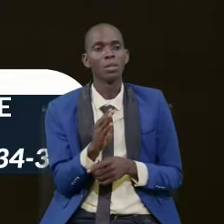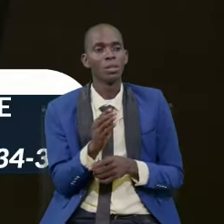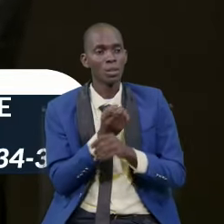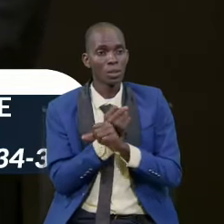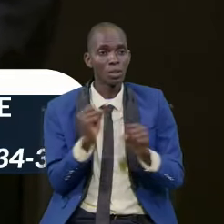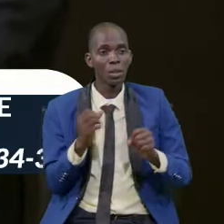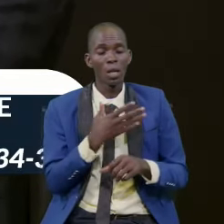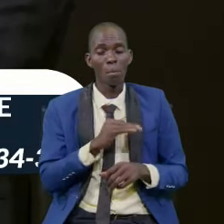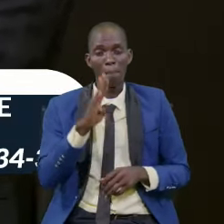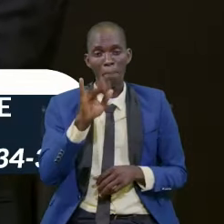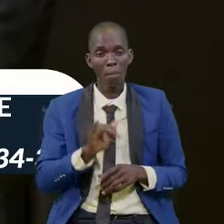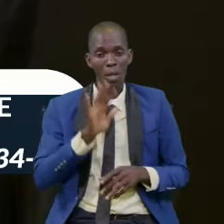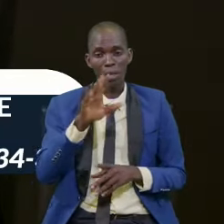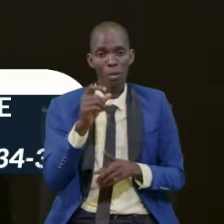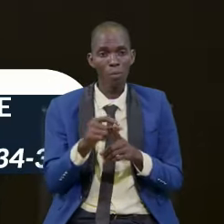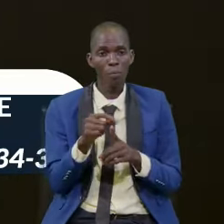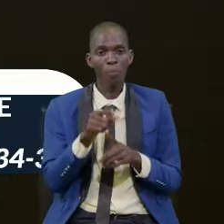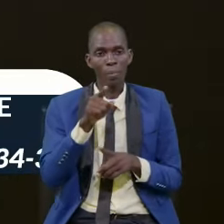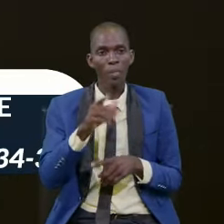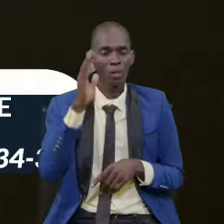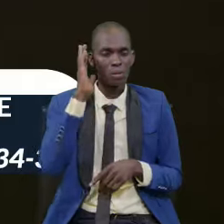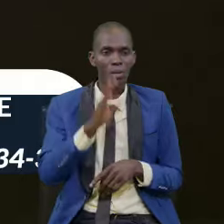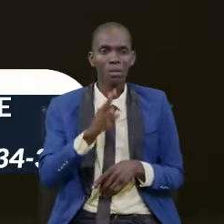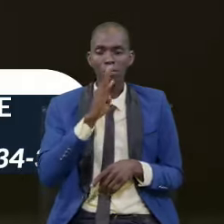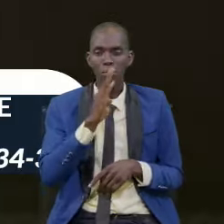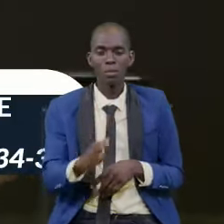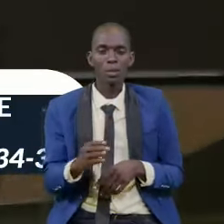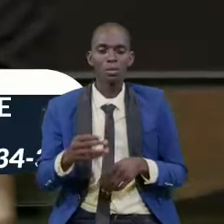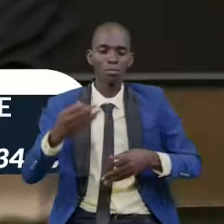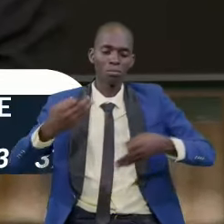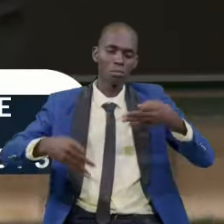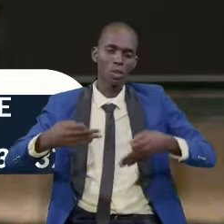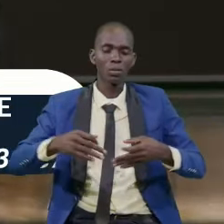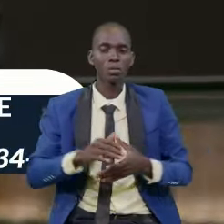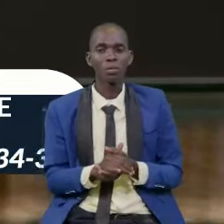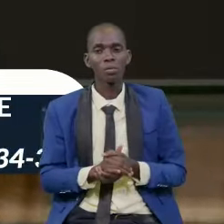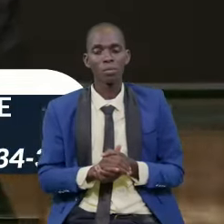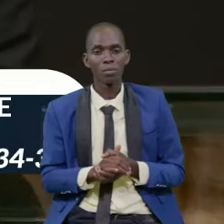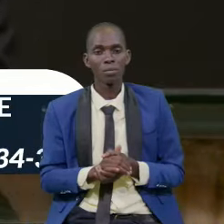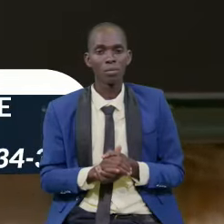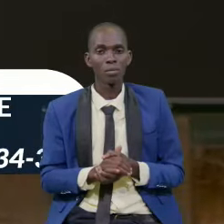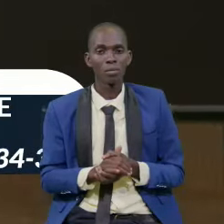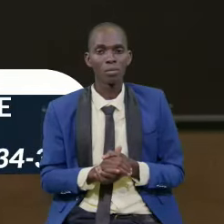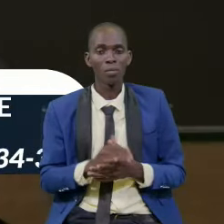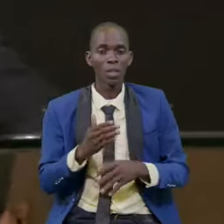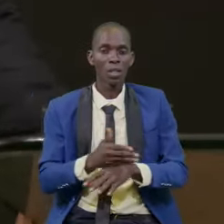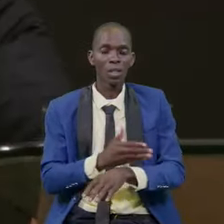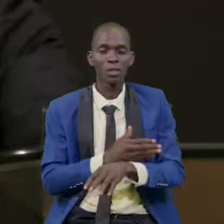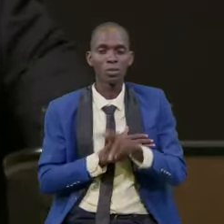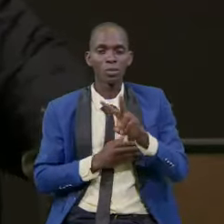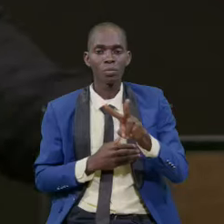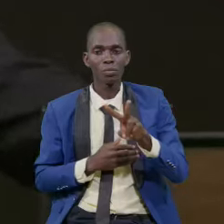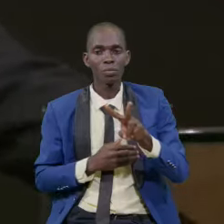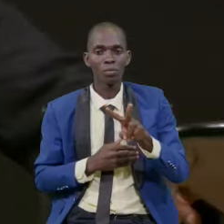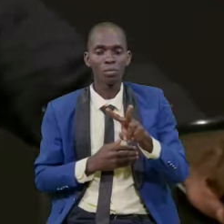thy words thou shalt be condemned. Look at number two here. Number two,